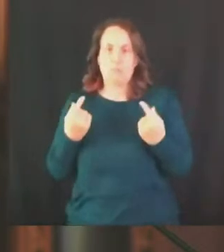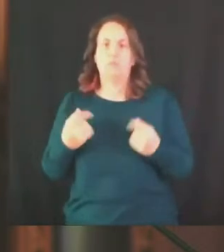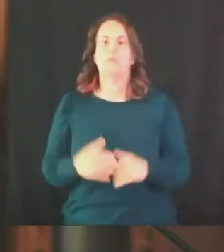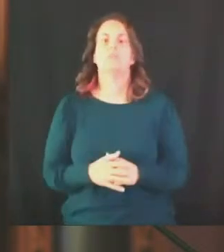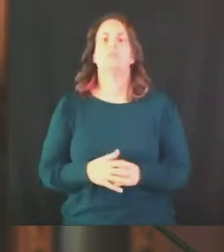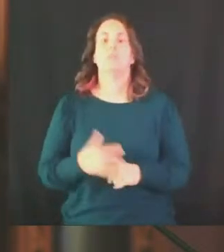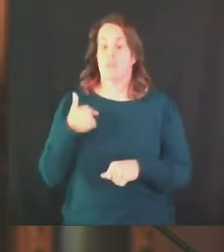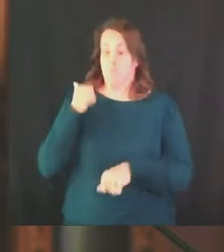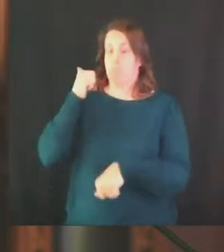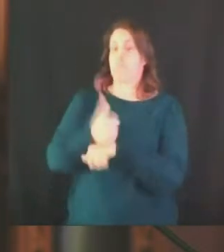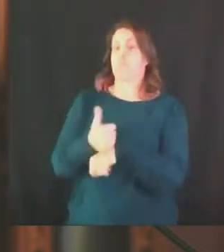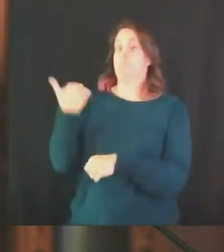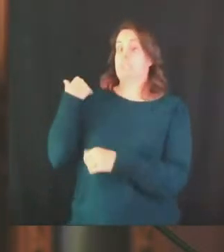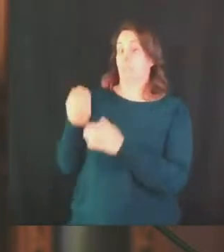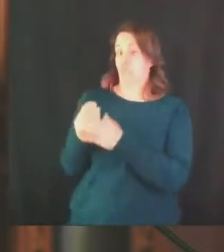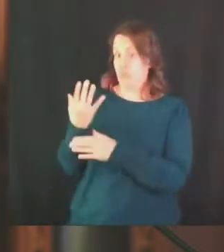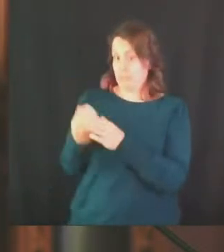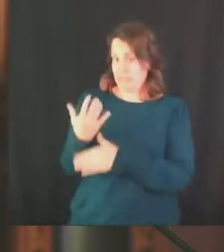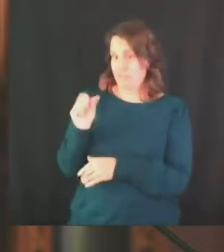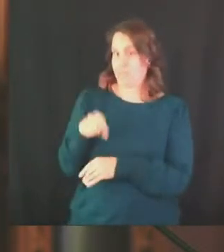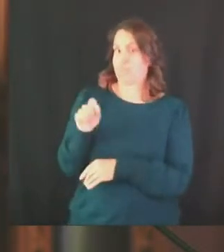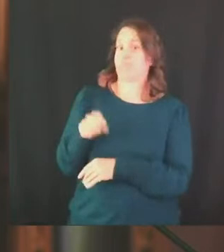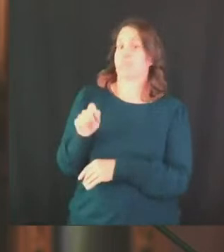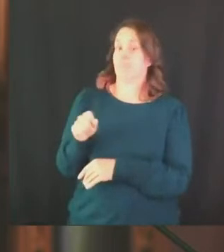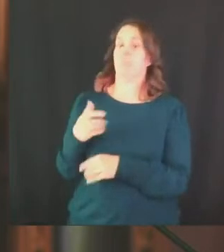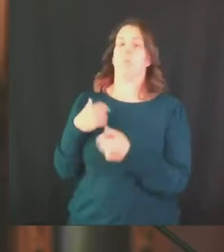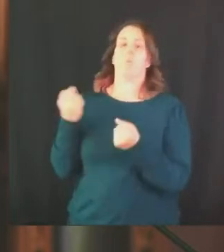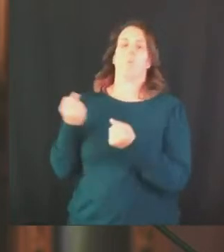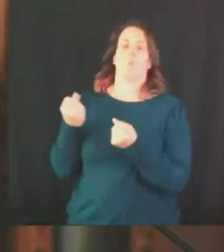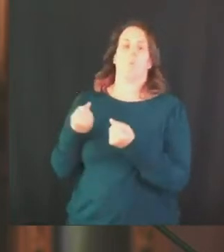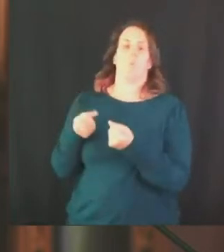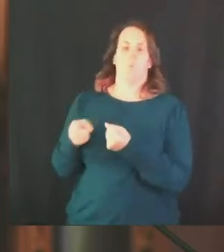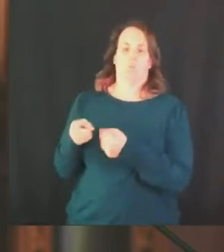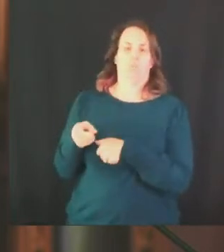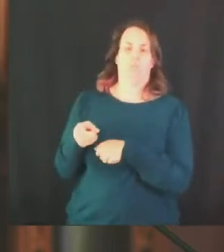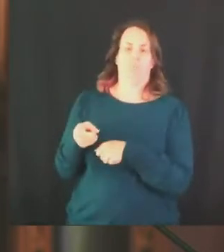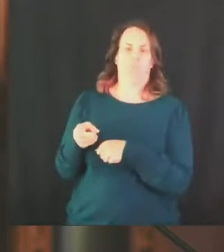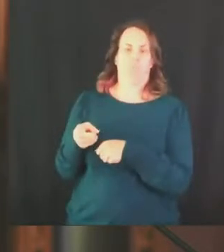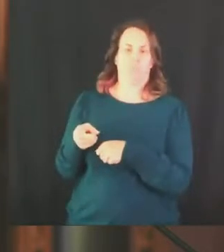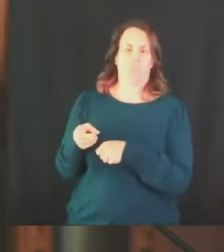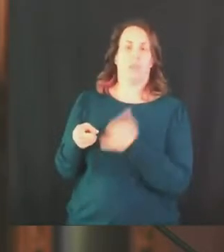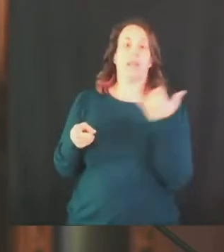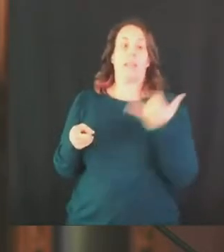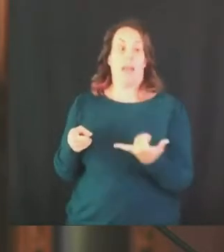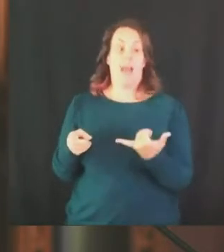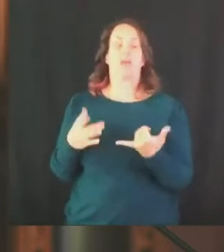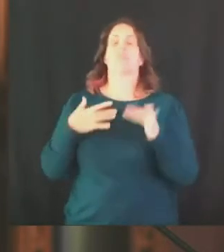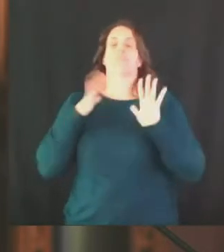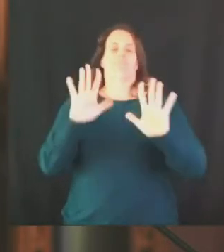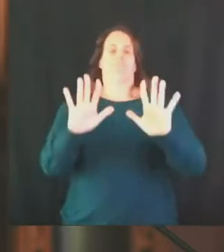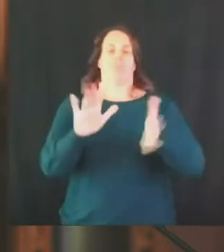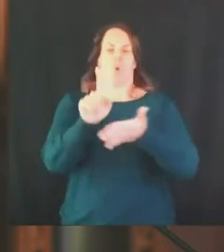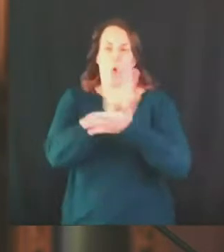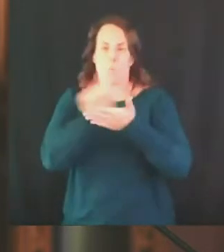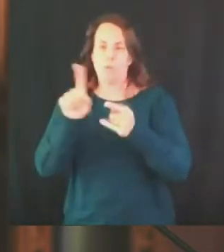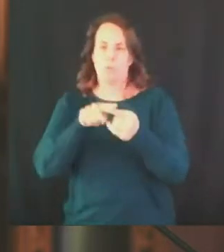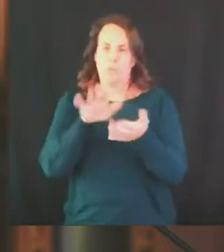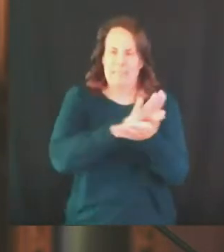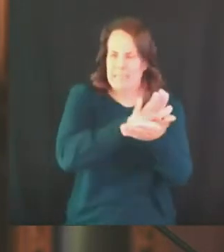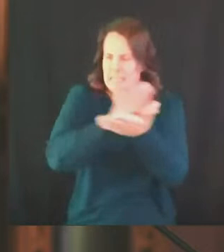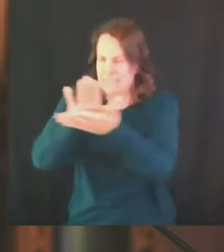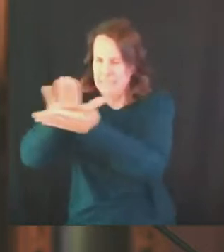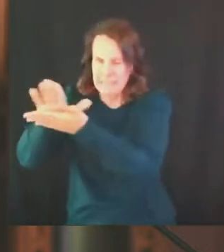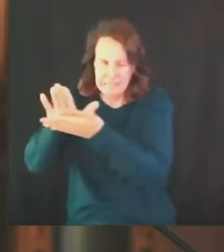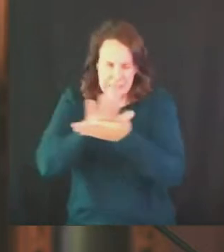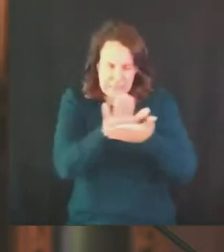time when we might need it. And so all of those things are happening over the next week to get it ready to receive